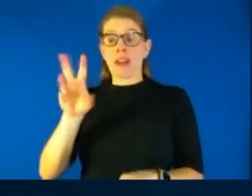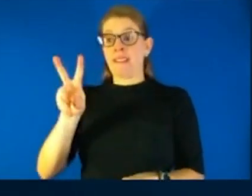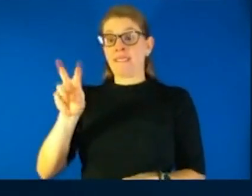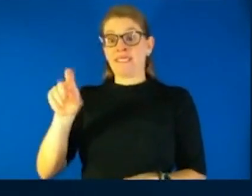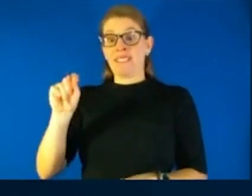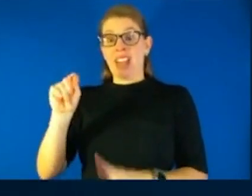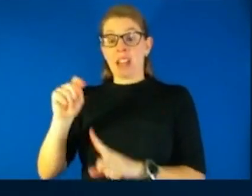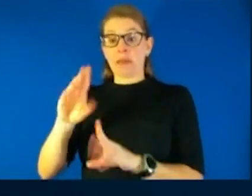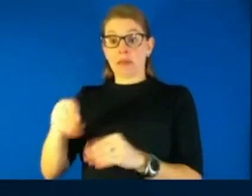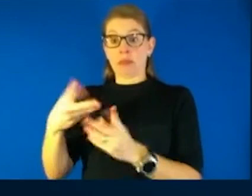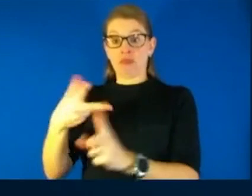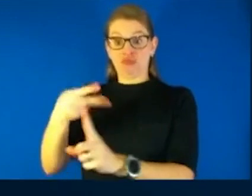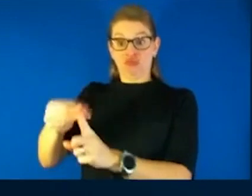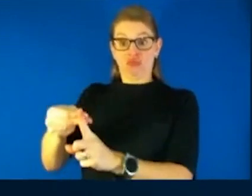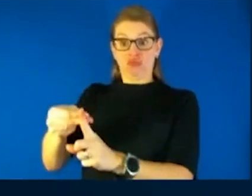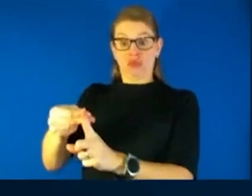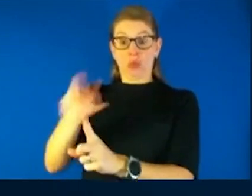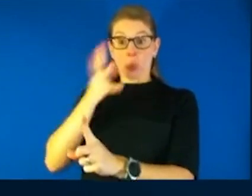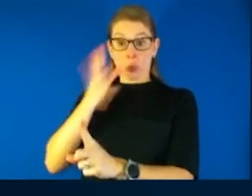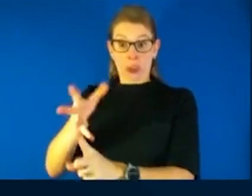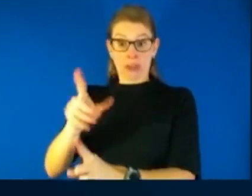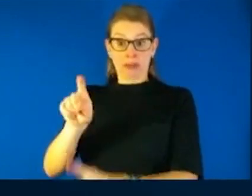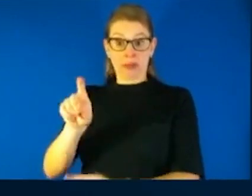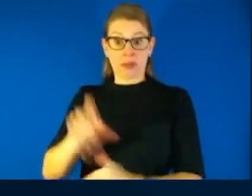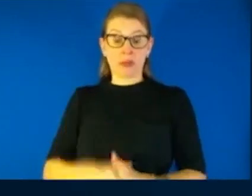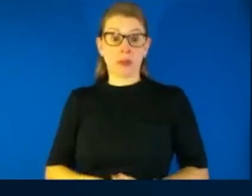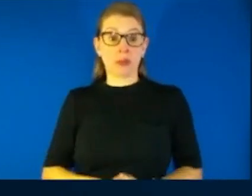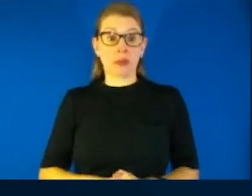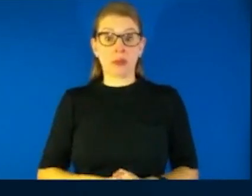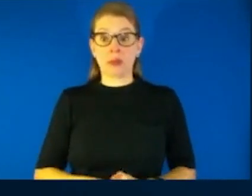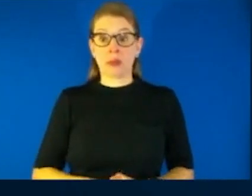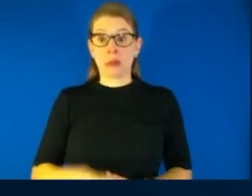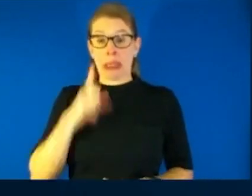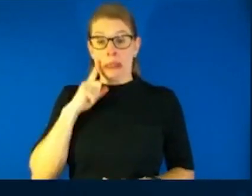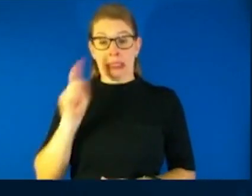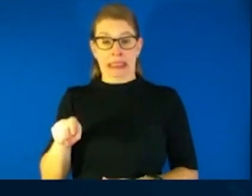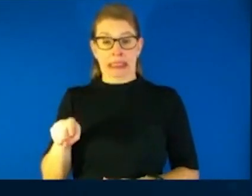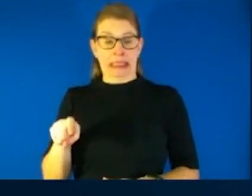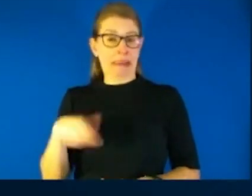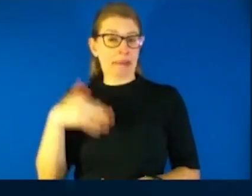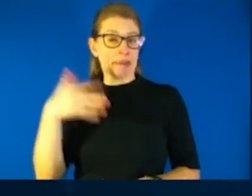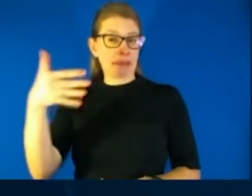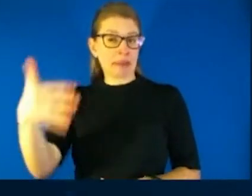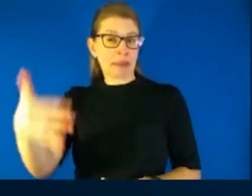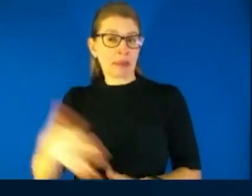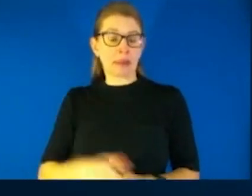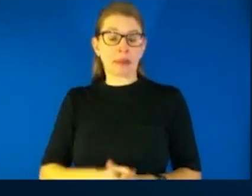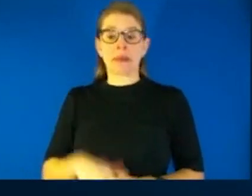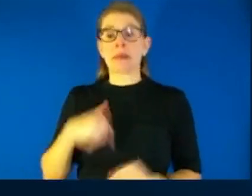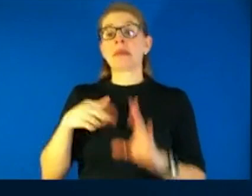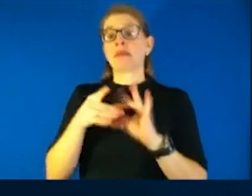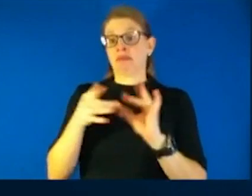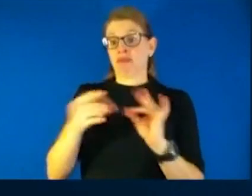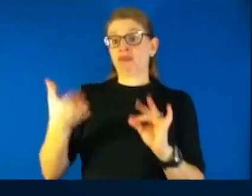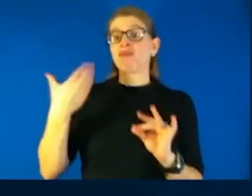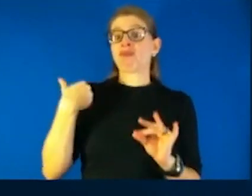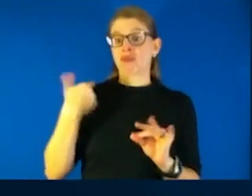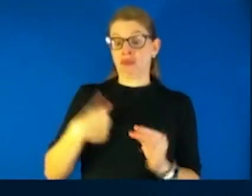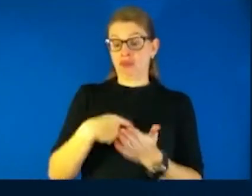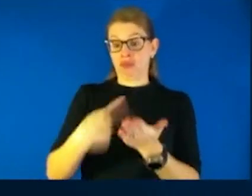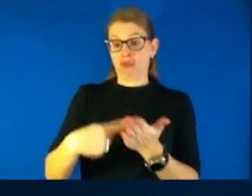to the animals at some point? Do we think that's going to be necessary? As I mentioned before when we talked